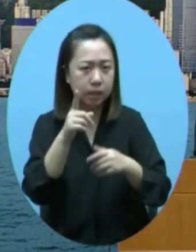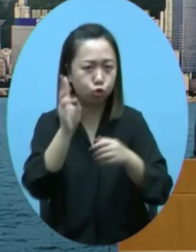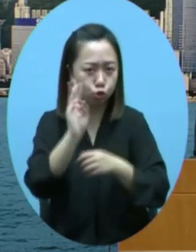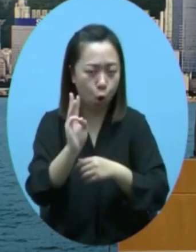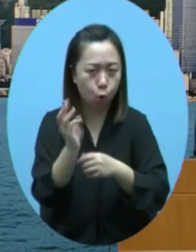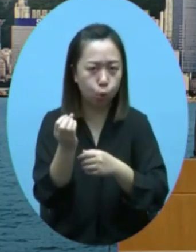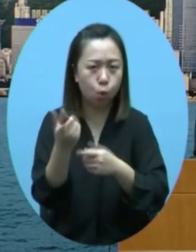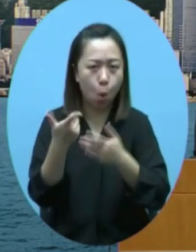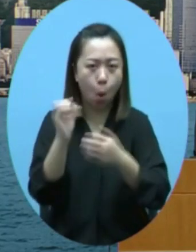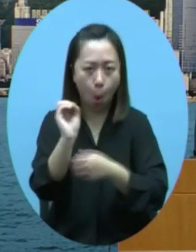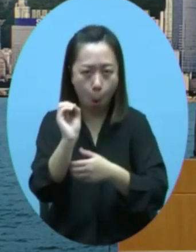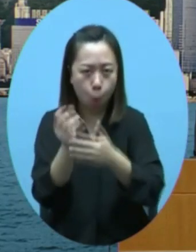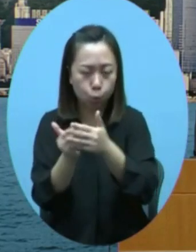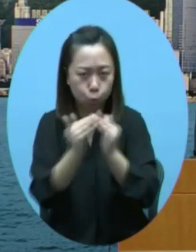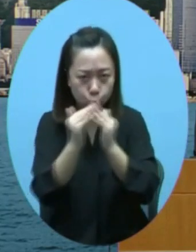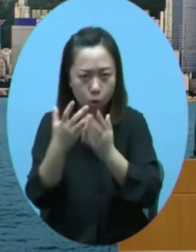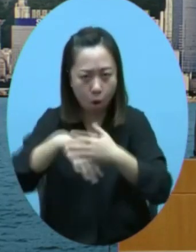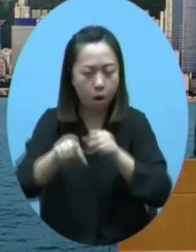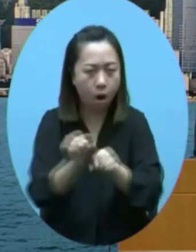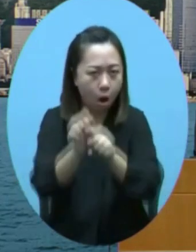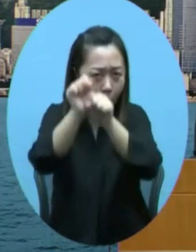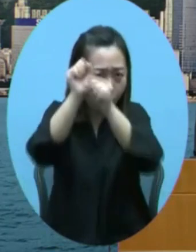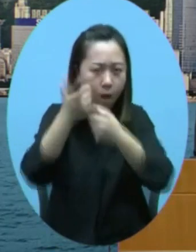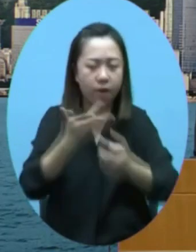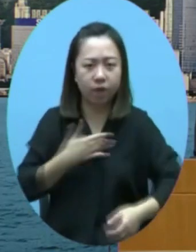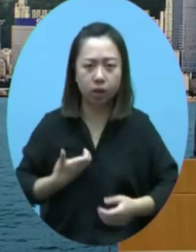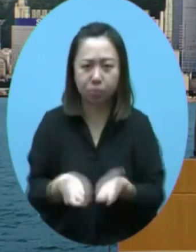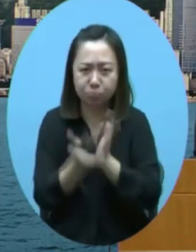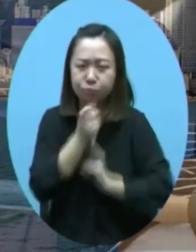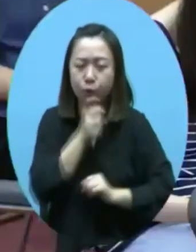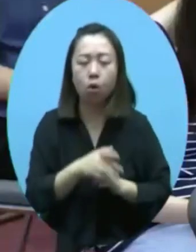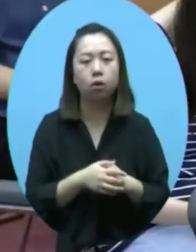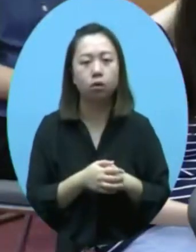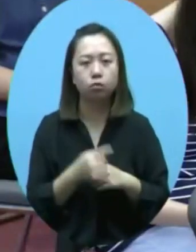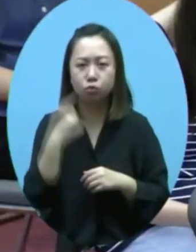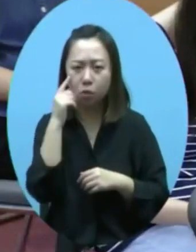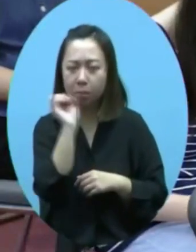As Soi-Chun O Estate have many confirmed cases,